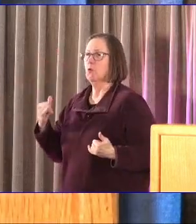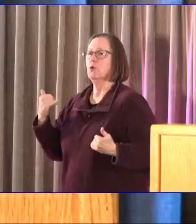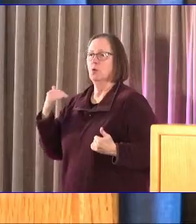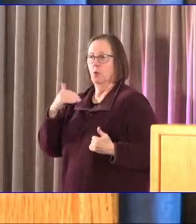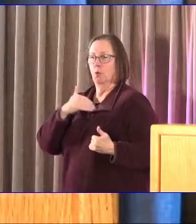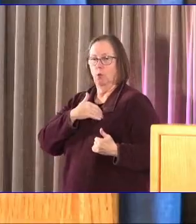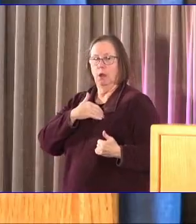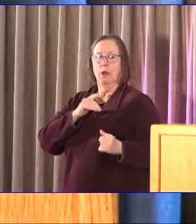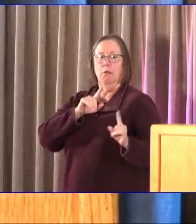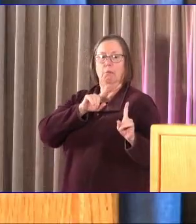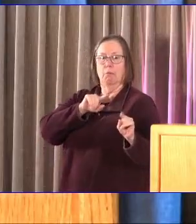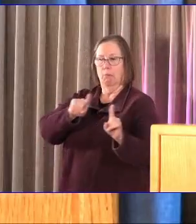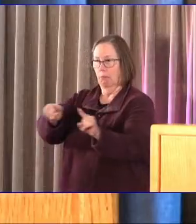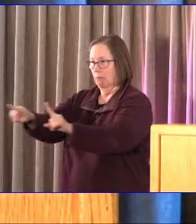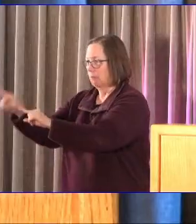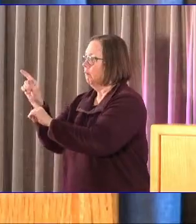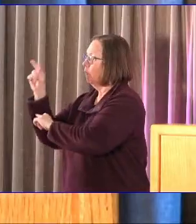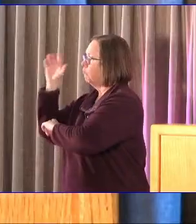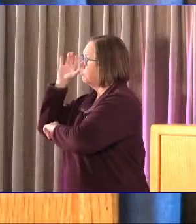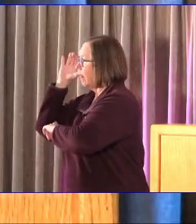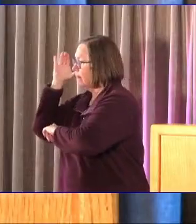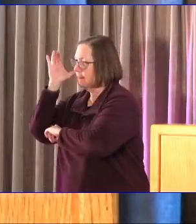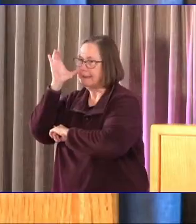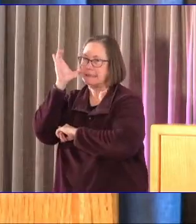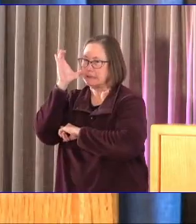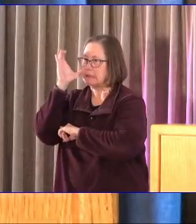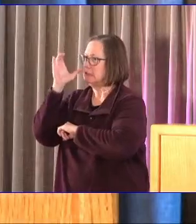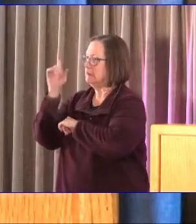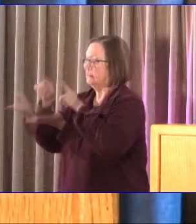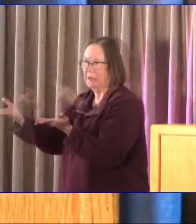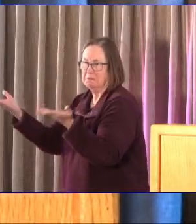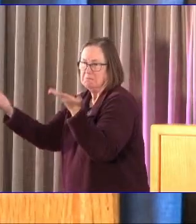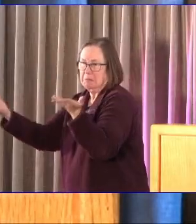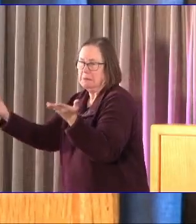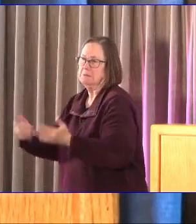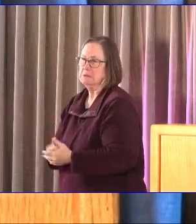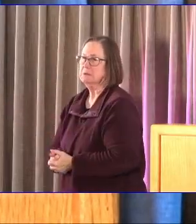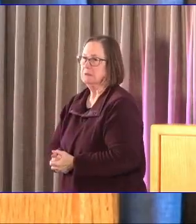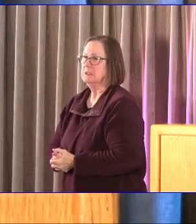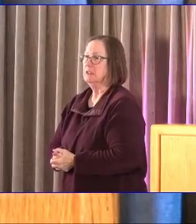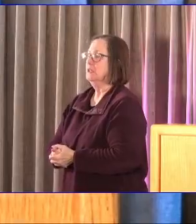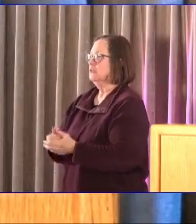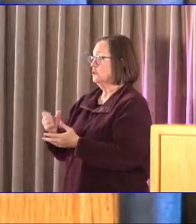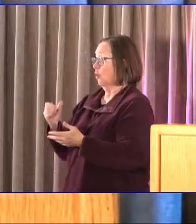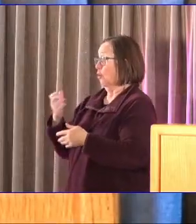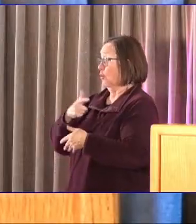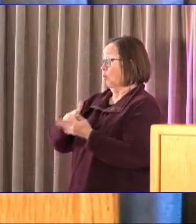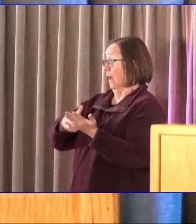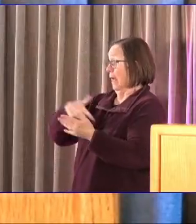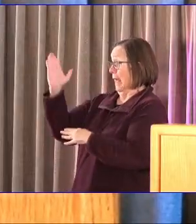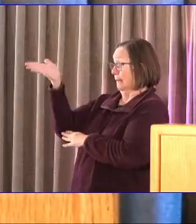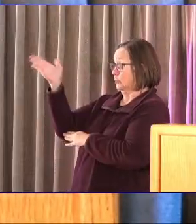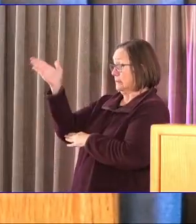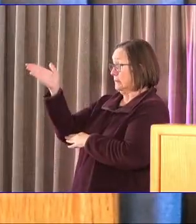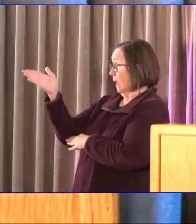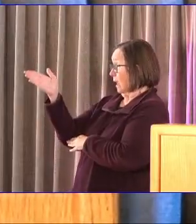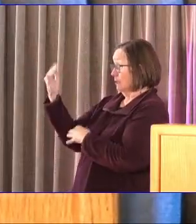now, this is the action that we're going to take with that information. What you're seeing here is the beginning of that